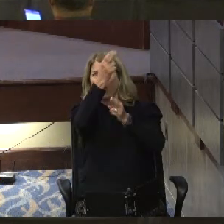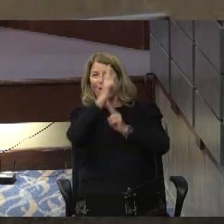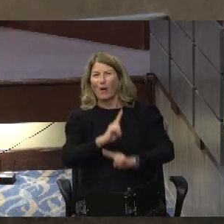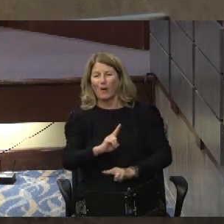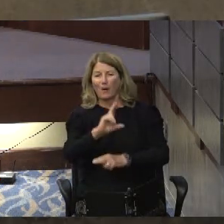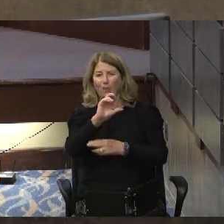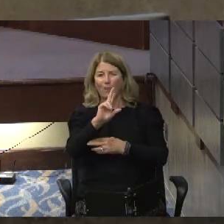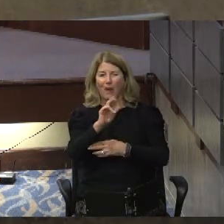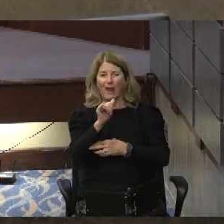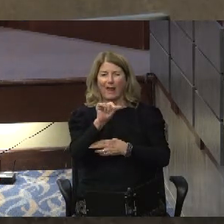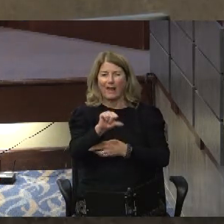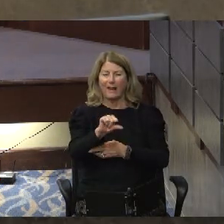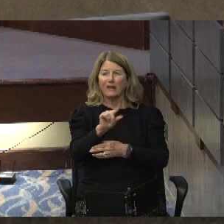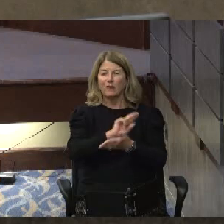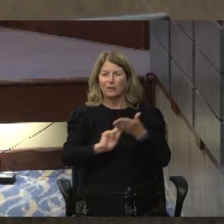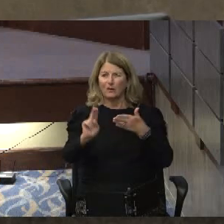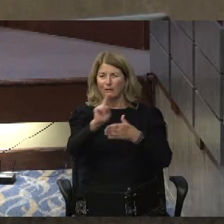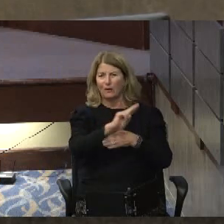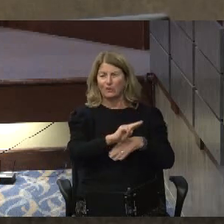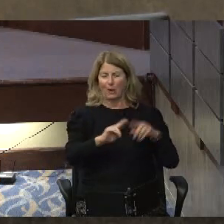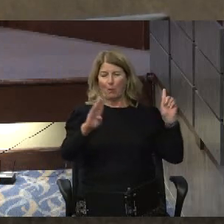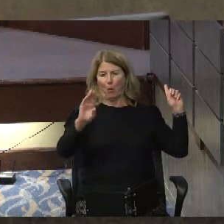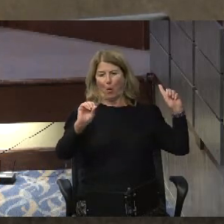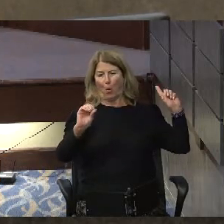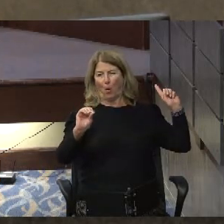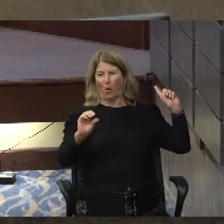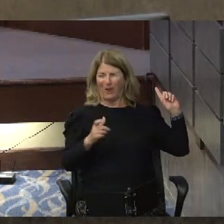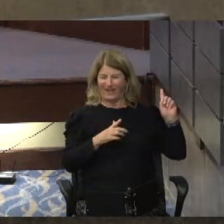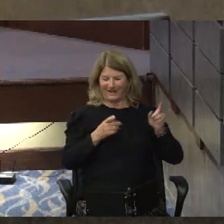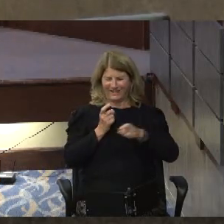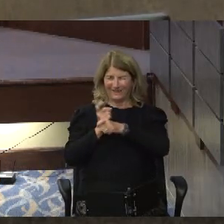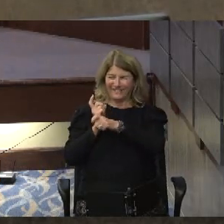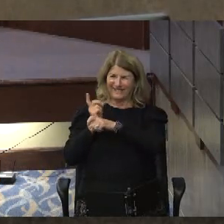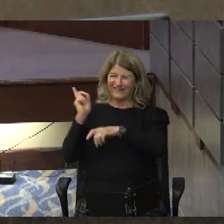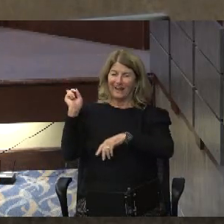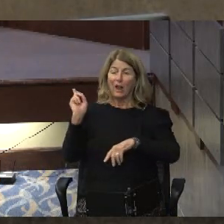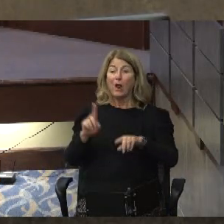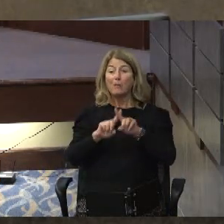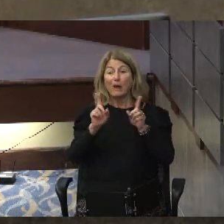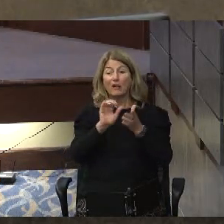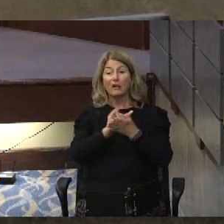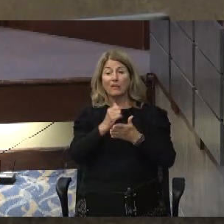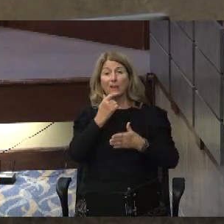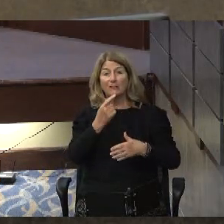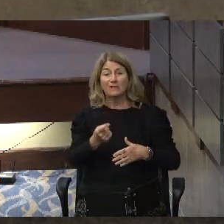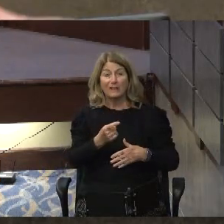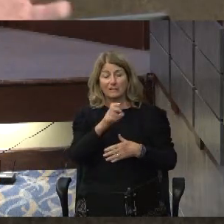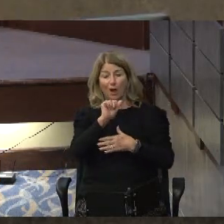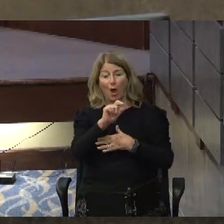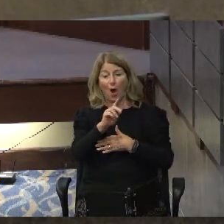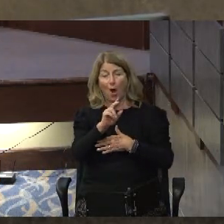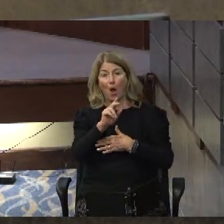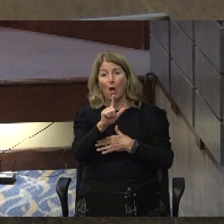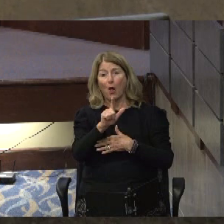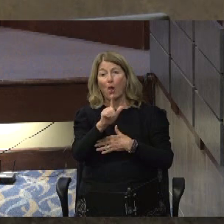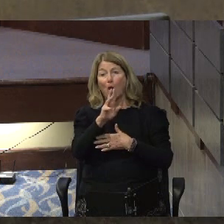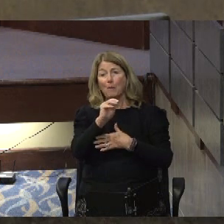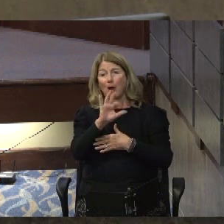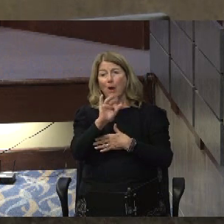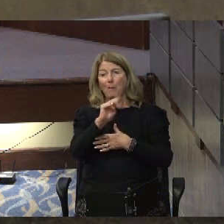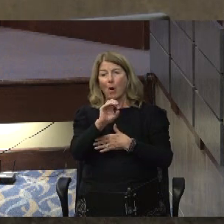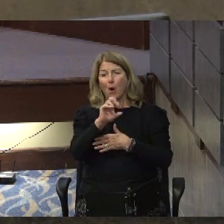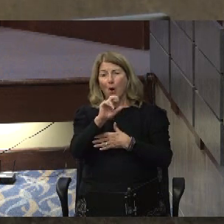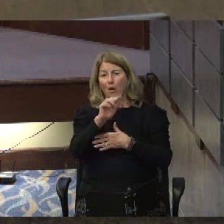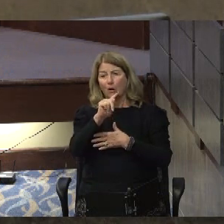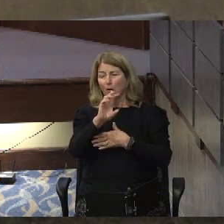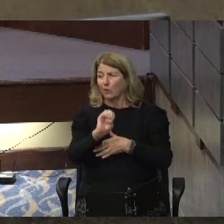which defeated the Bears. Too soon. Too soon. Maybe. But it's his alma mater, so as he should be. I did